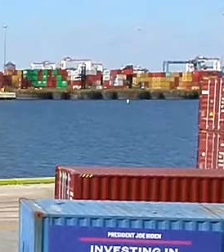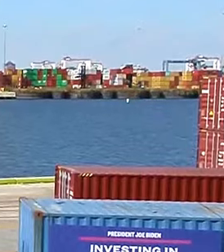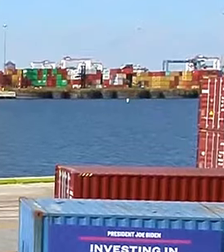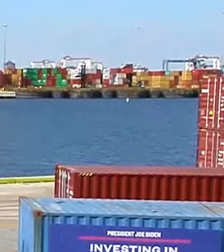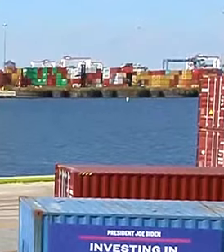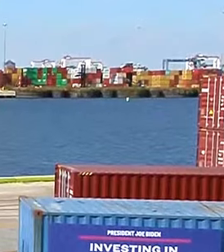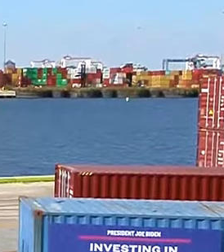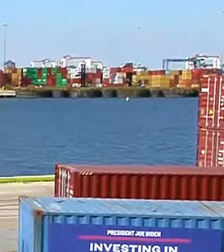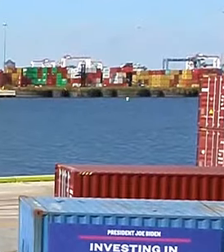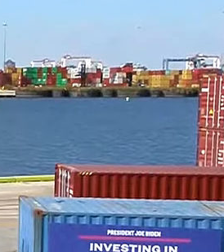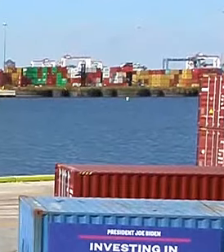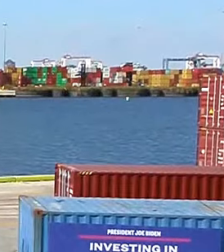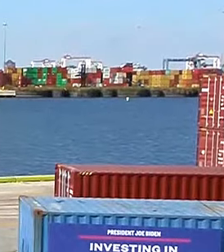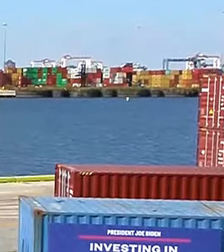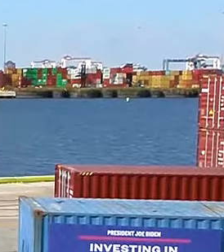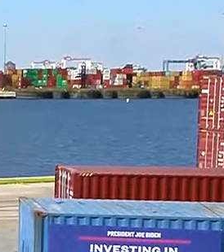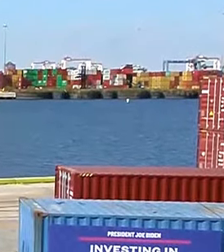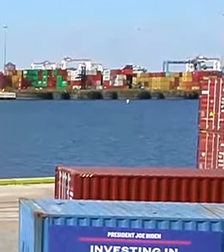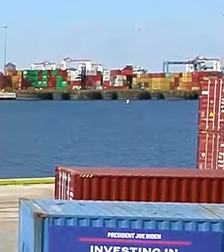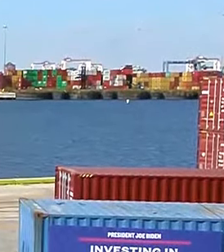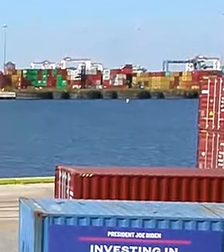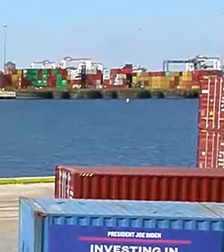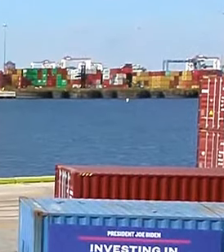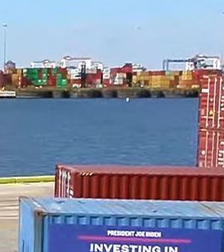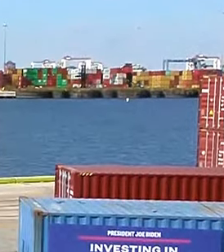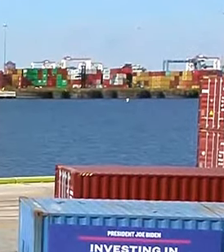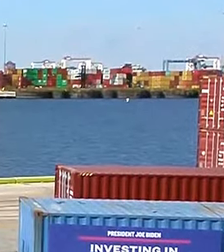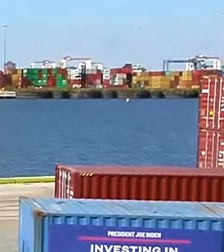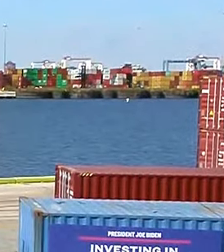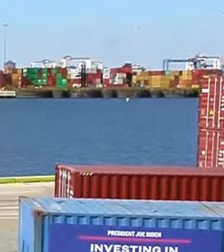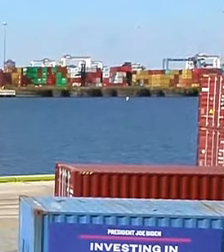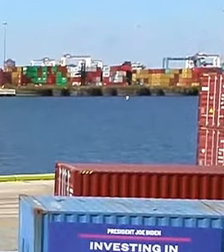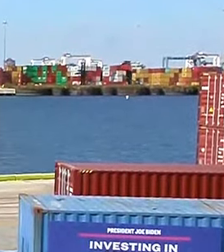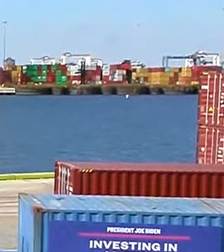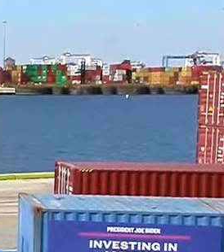Please welcome Representative Kawisi Umfume.